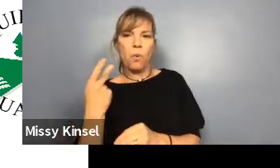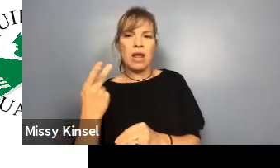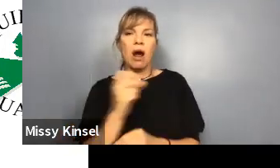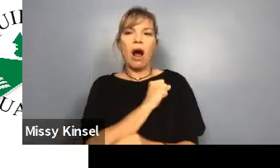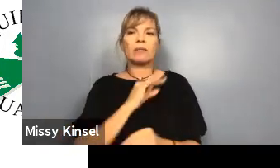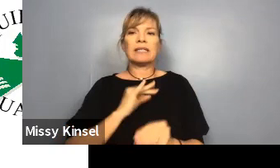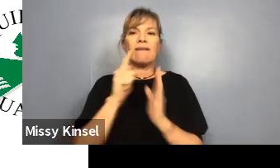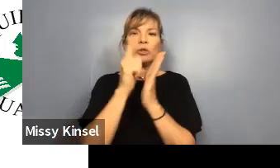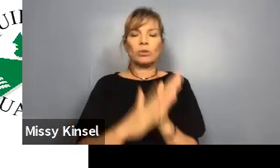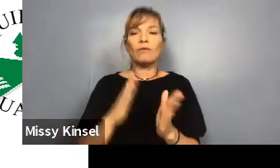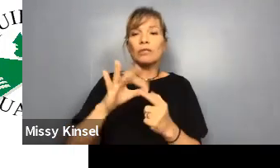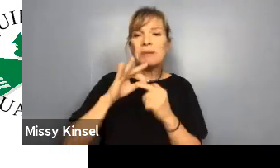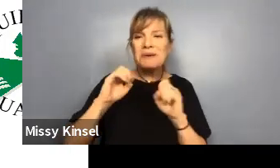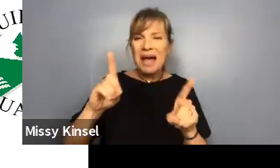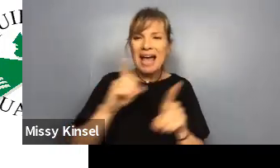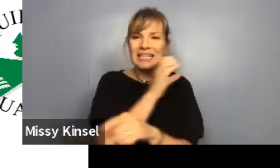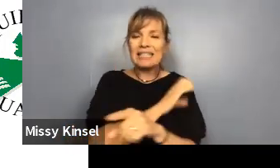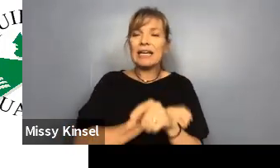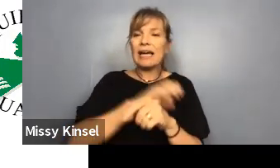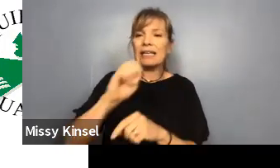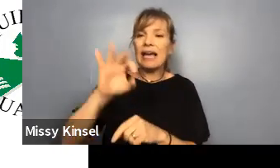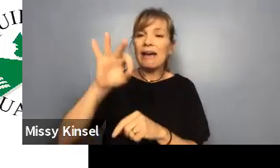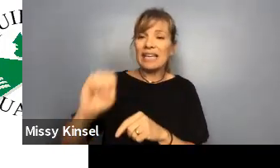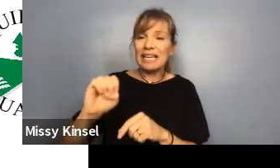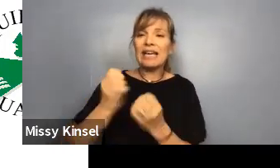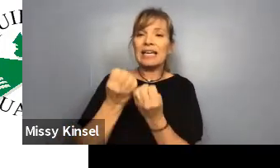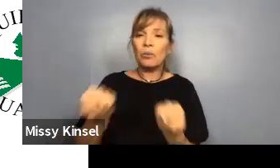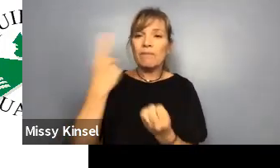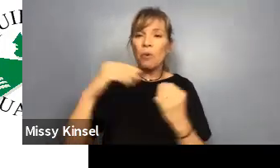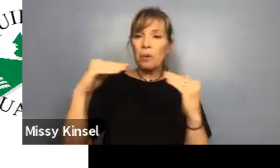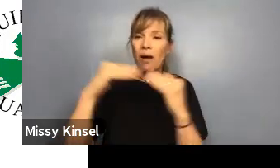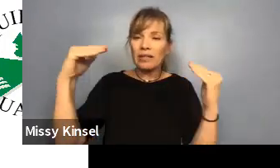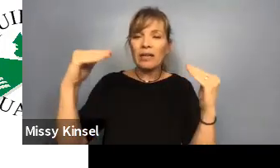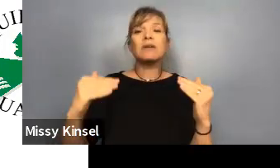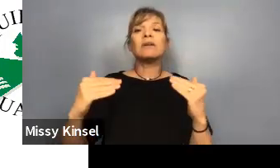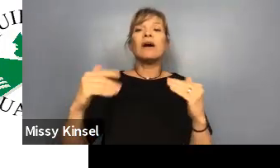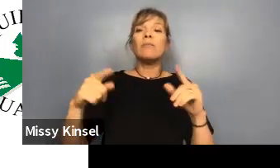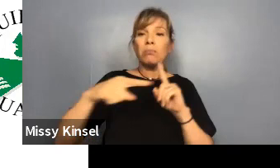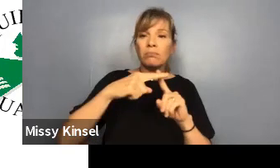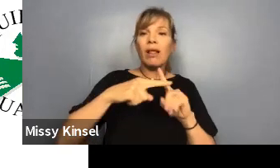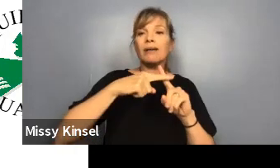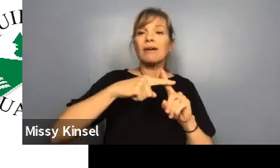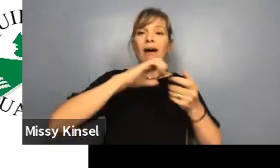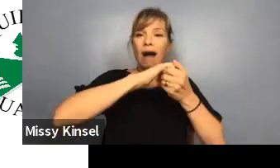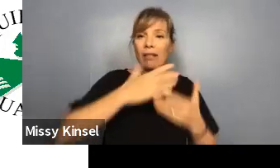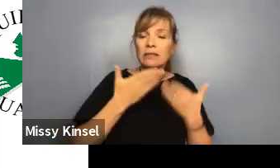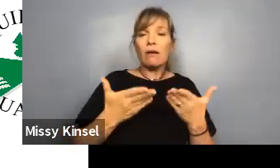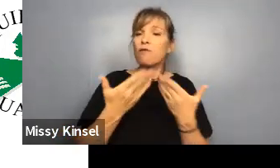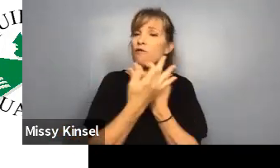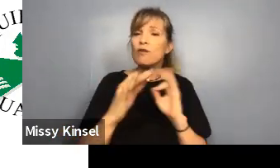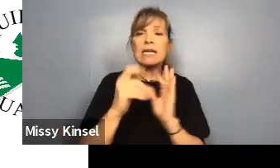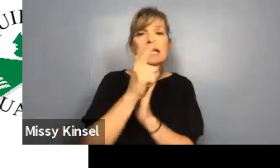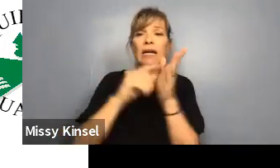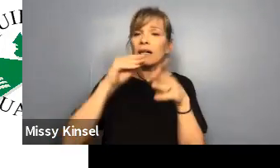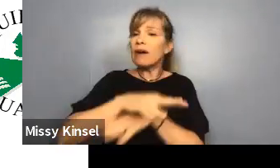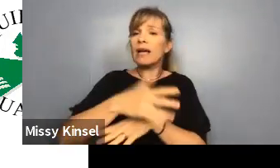in the special education clinic at Equip for Equality. So we are all, along with our colleagues, are there to give you free legal advice and